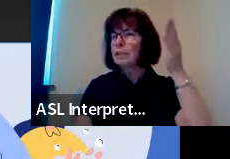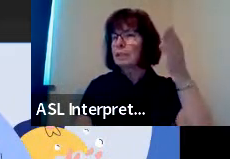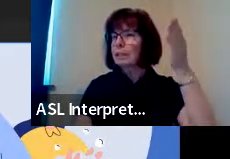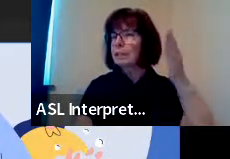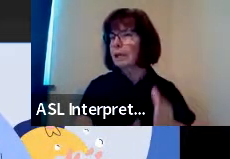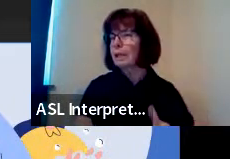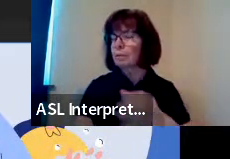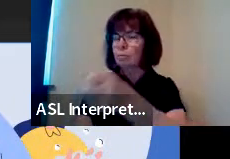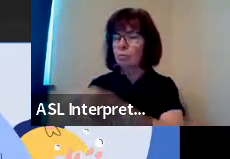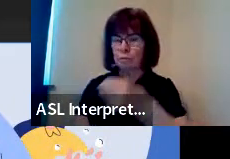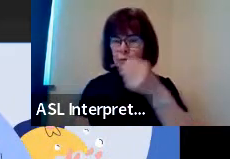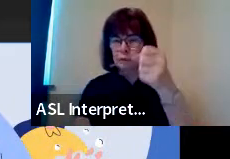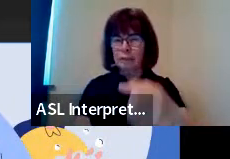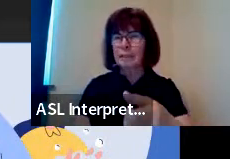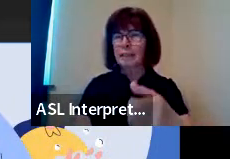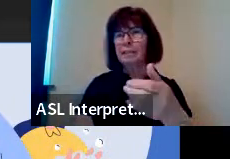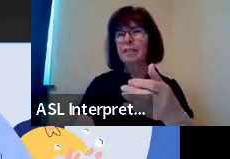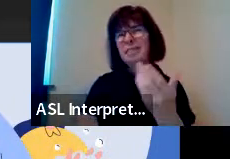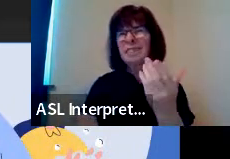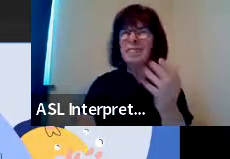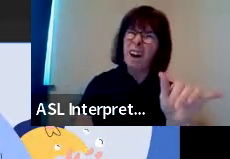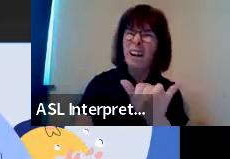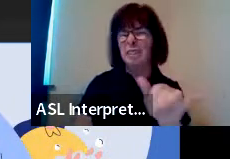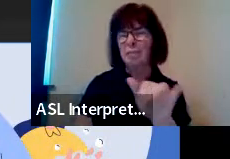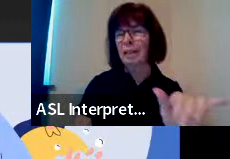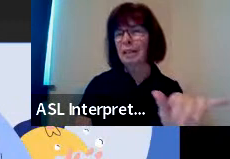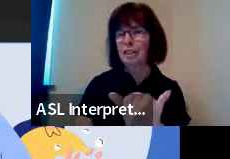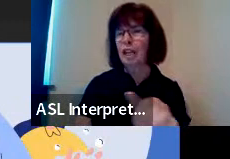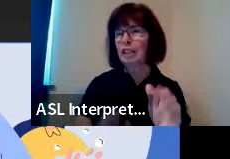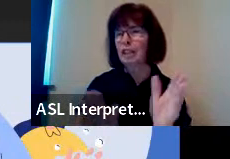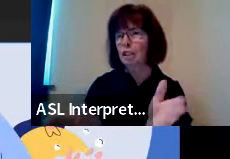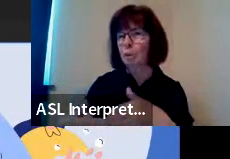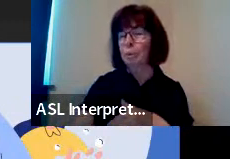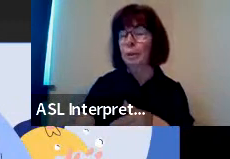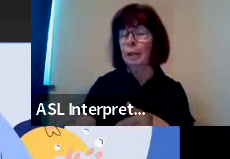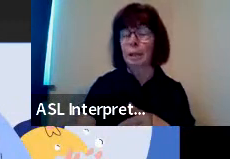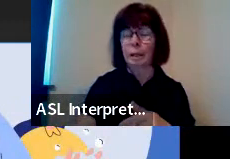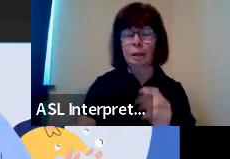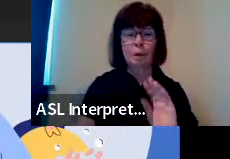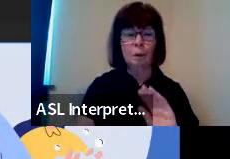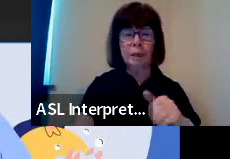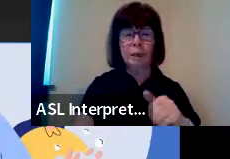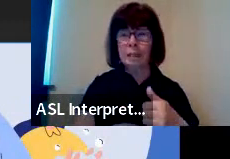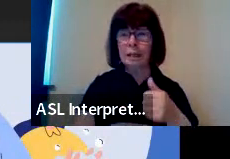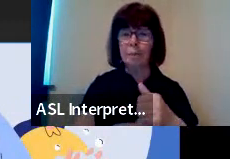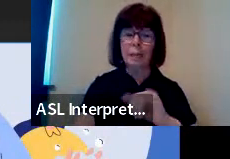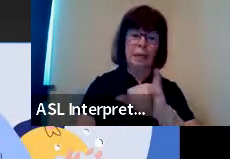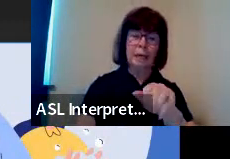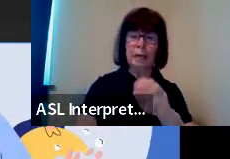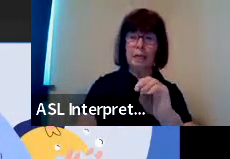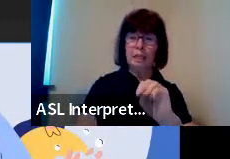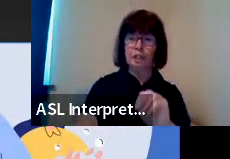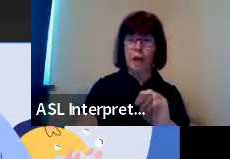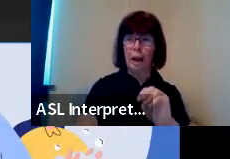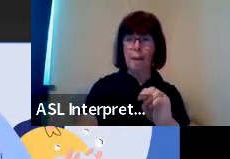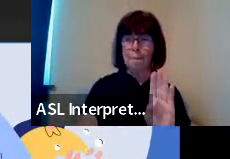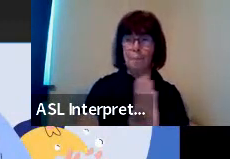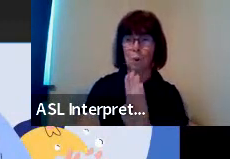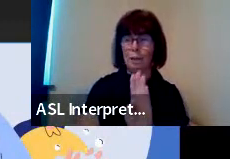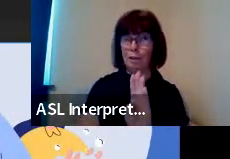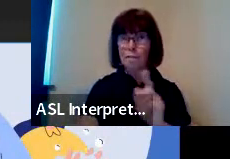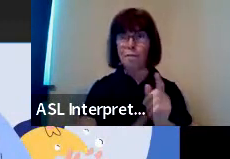the same as changing groups. And the way we have it set up, we're using a Jamboard for the first time here. So this